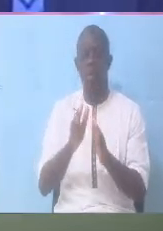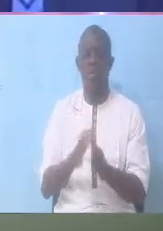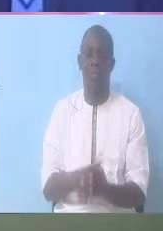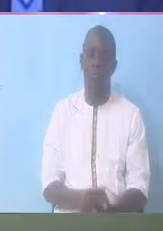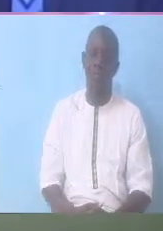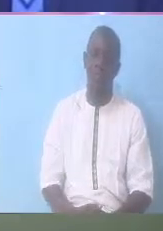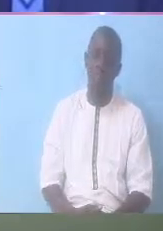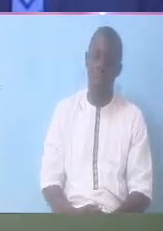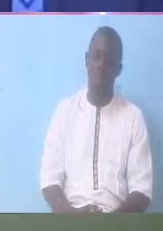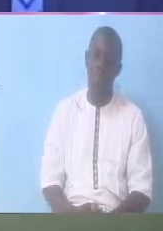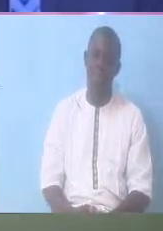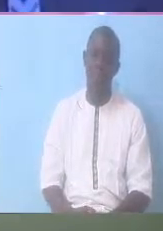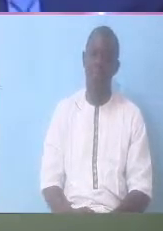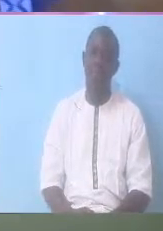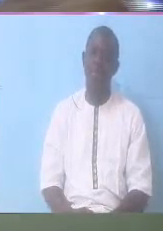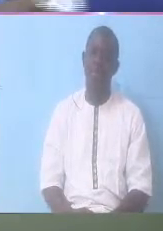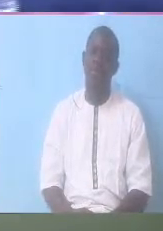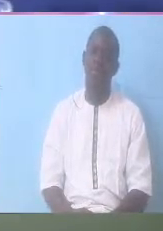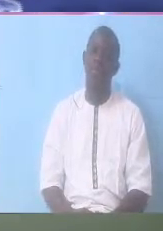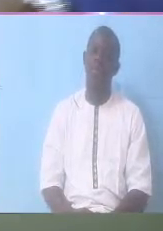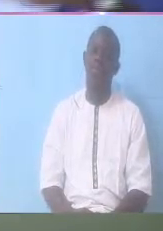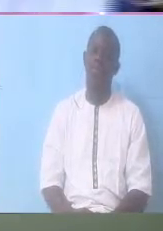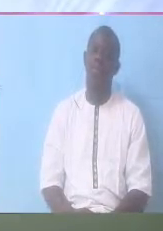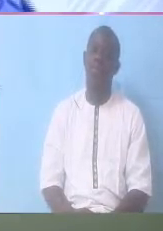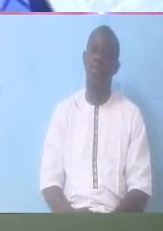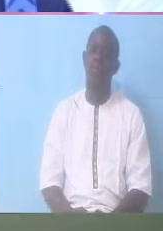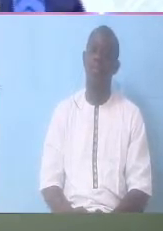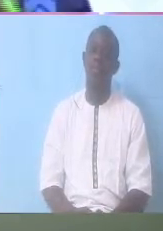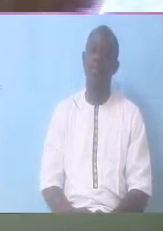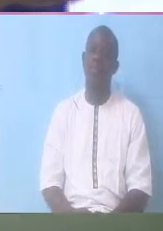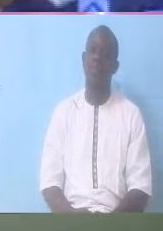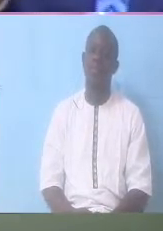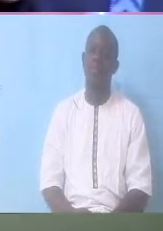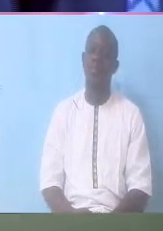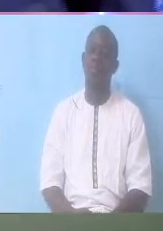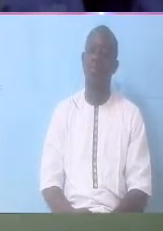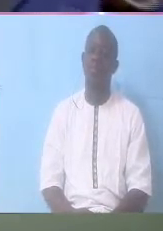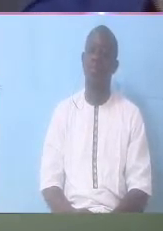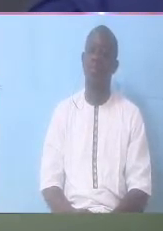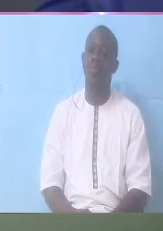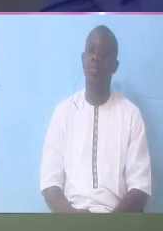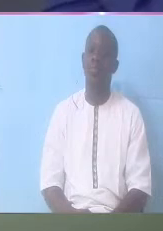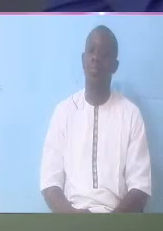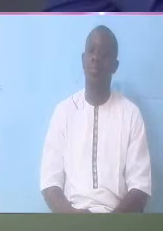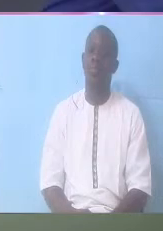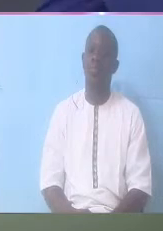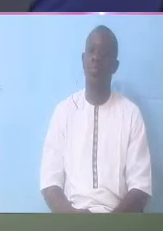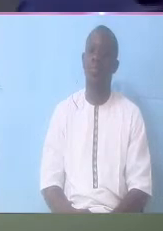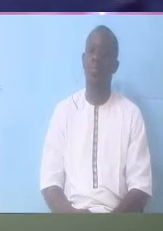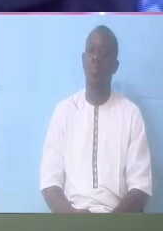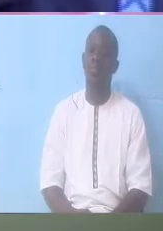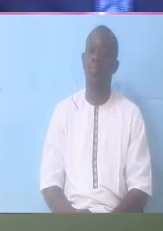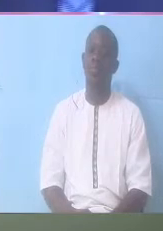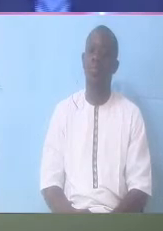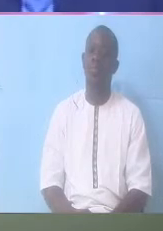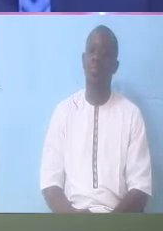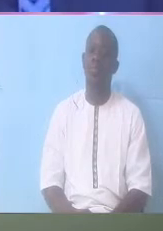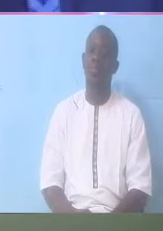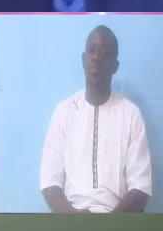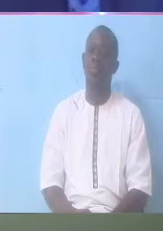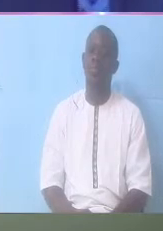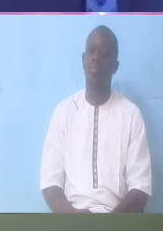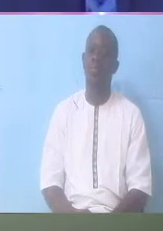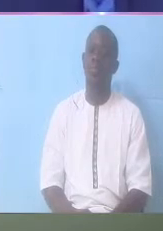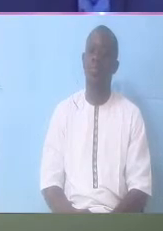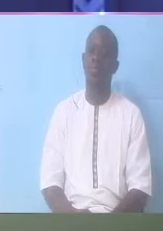Lumpurka Boji. Yo bitun wo kono le fana mu menye keta anata ke ate fanana wairi telu amunta ninkumu